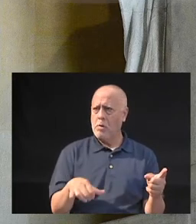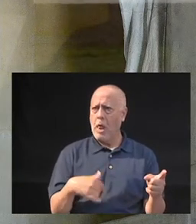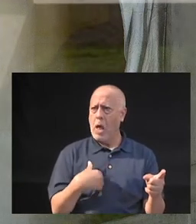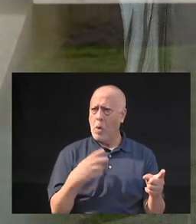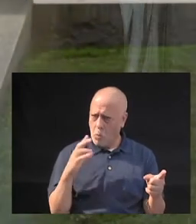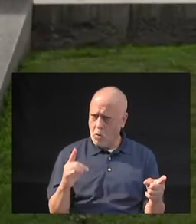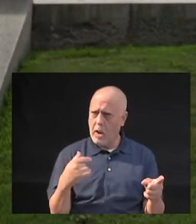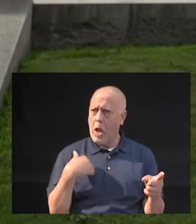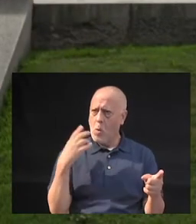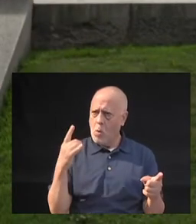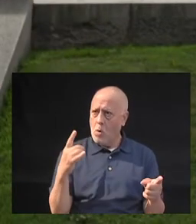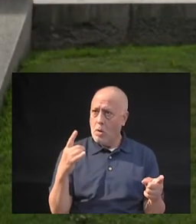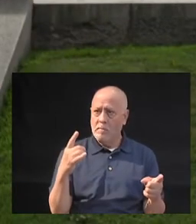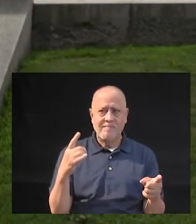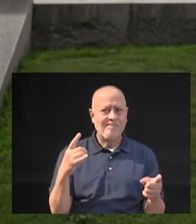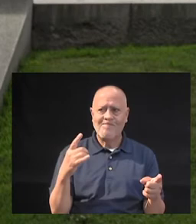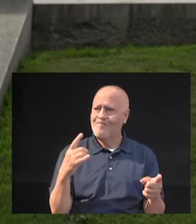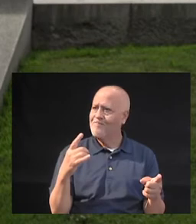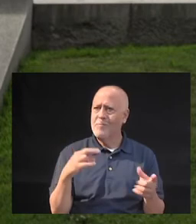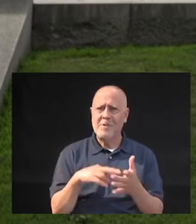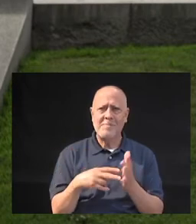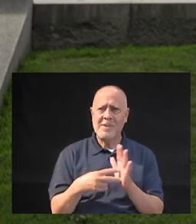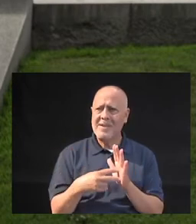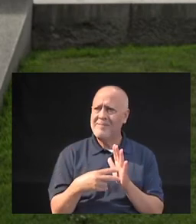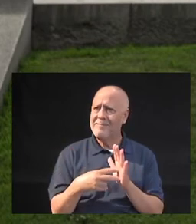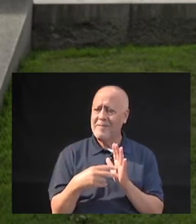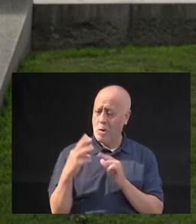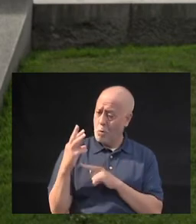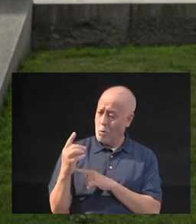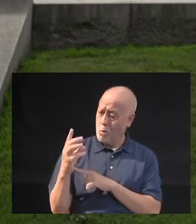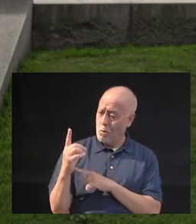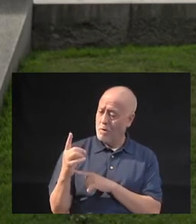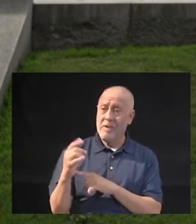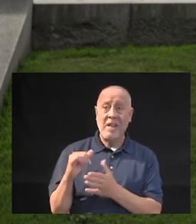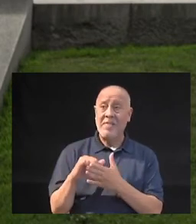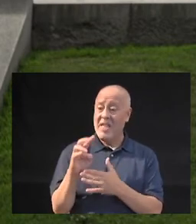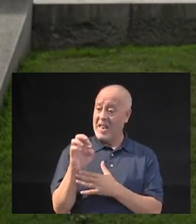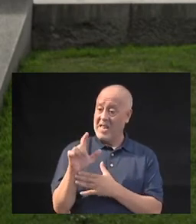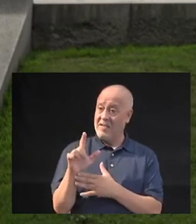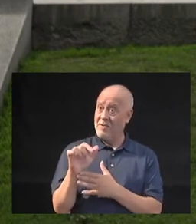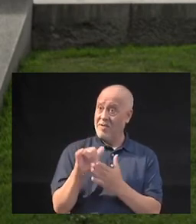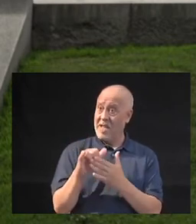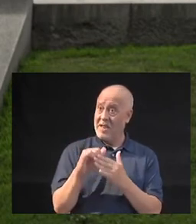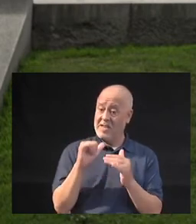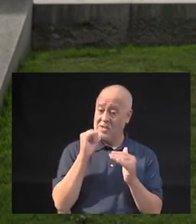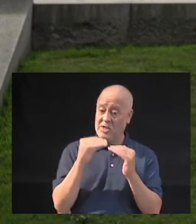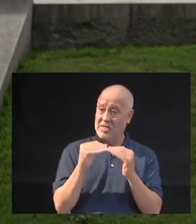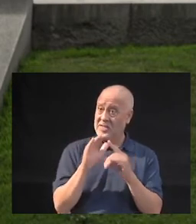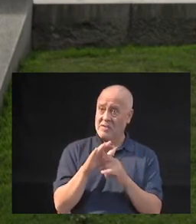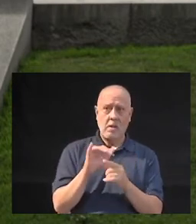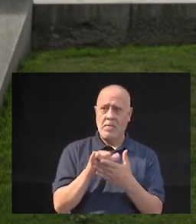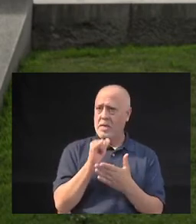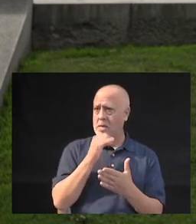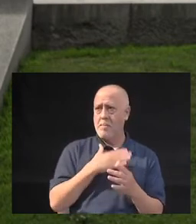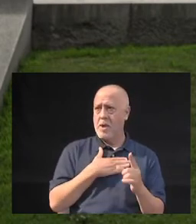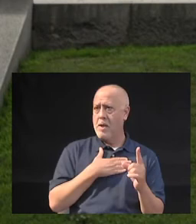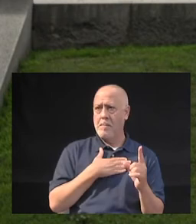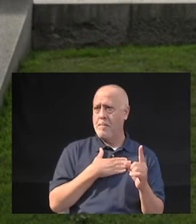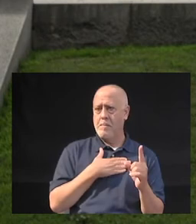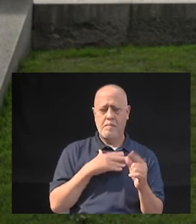that. What's he saying? He's saying, that evil, that injustice, and that oppression, that's not my primary